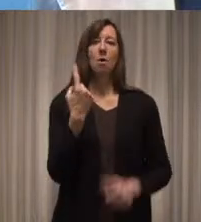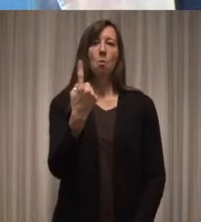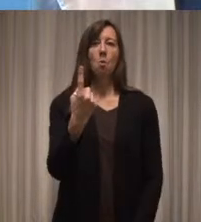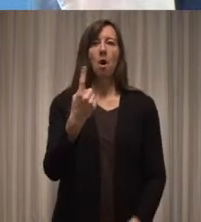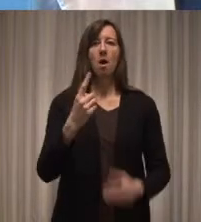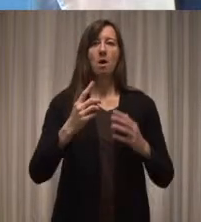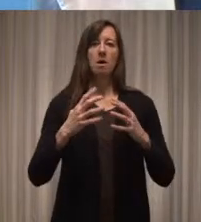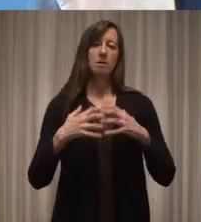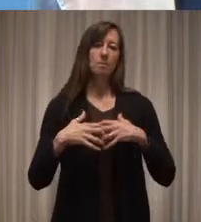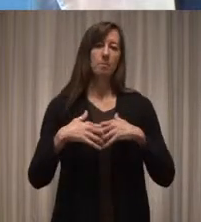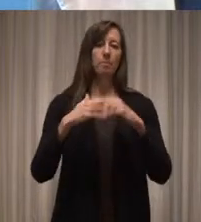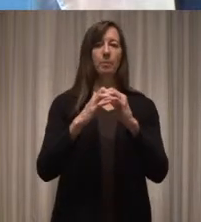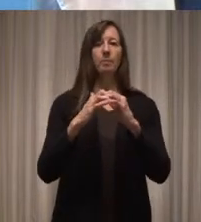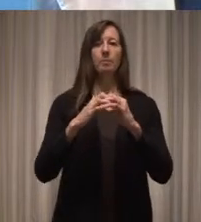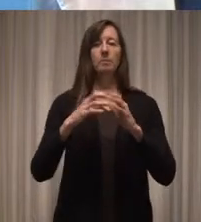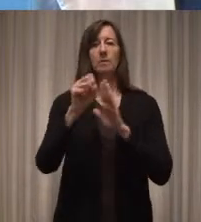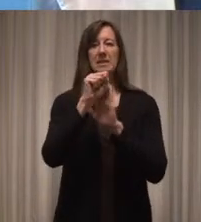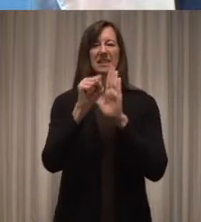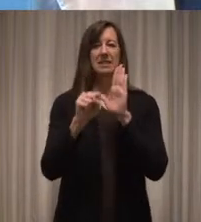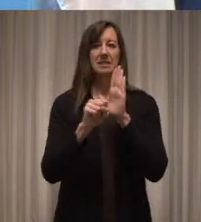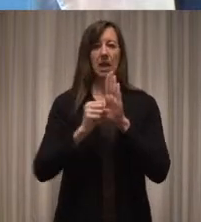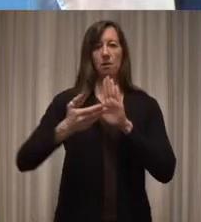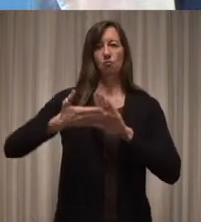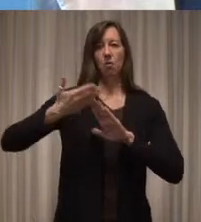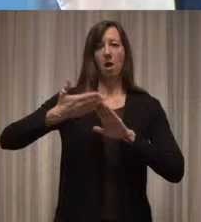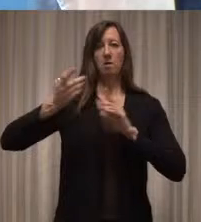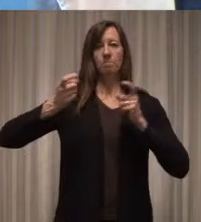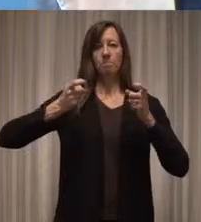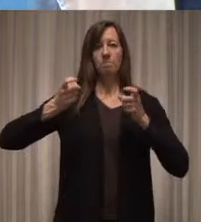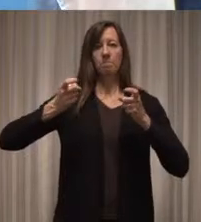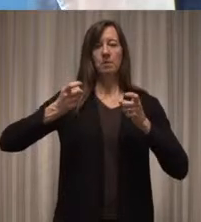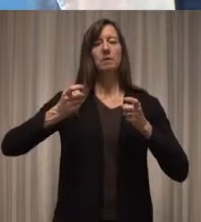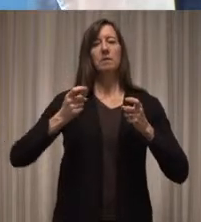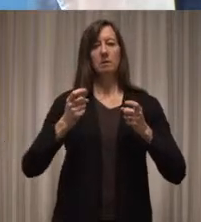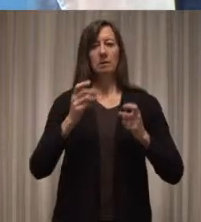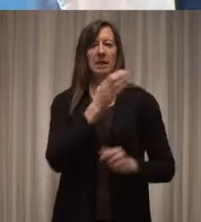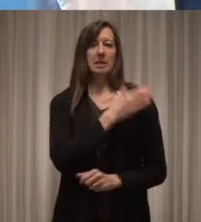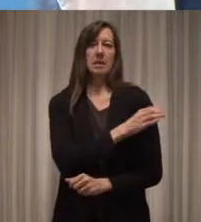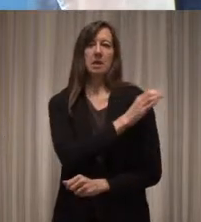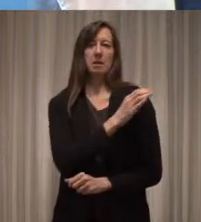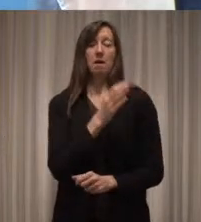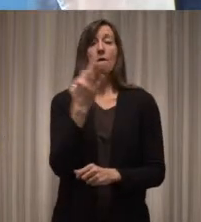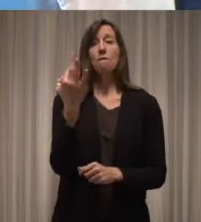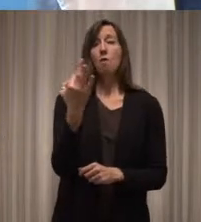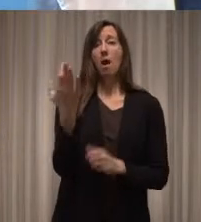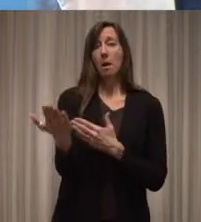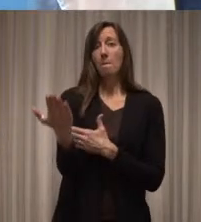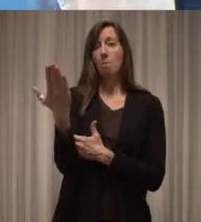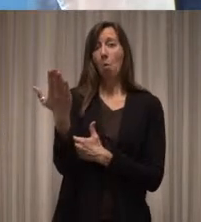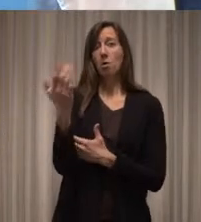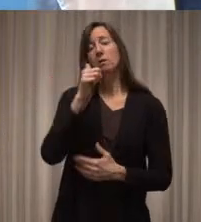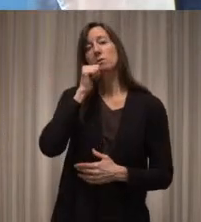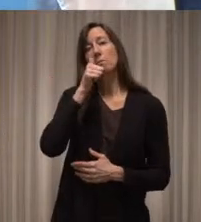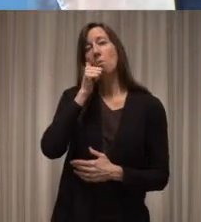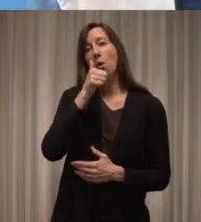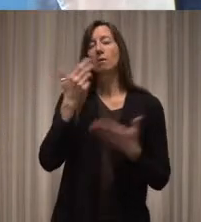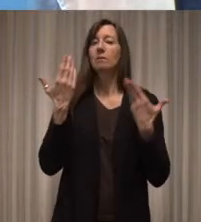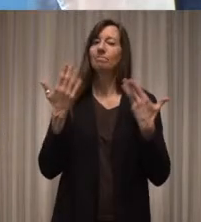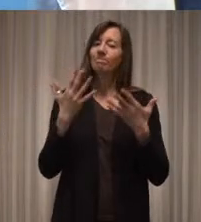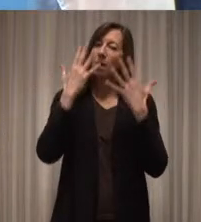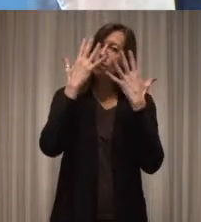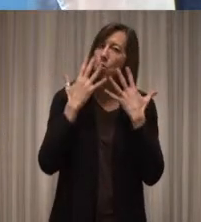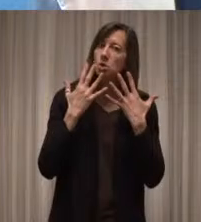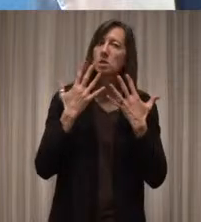in Kingston on Friday morning, tomorrow. And unfortunately, that has already